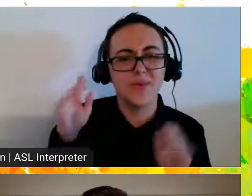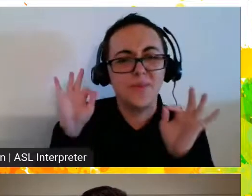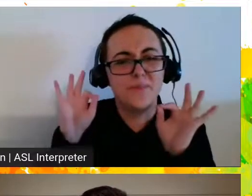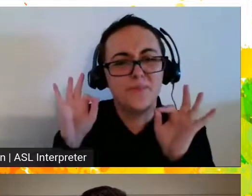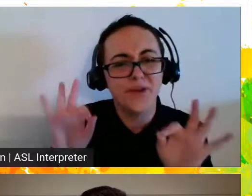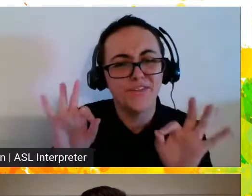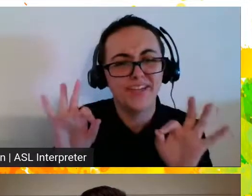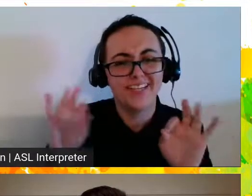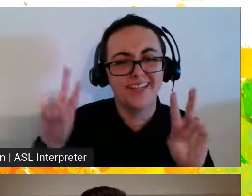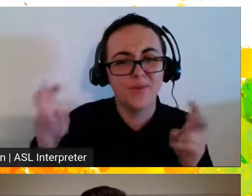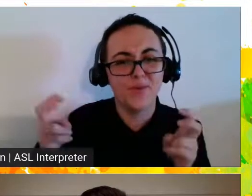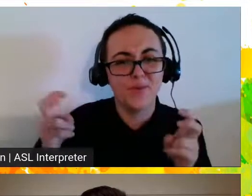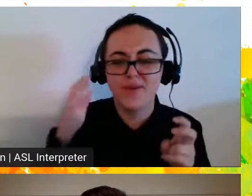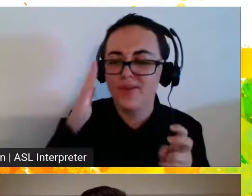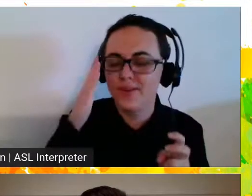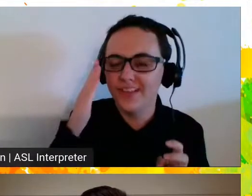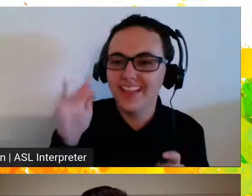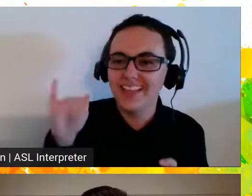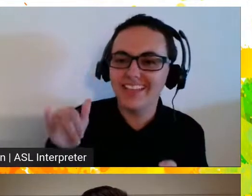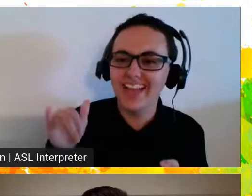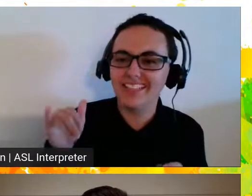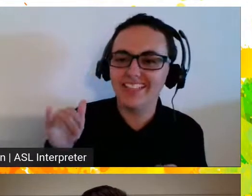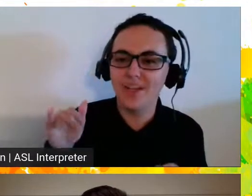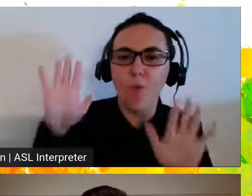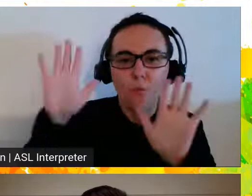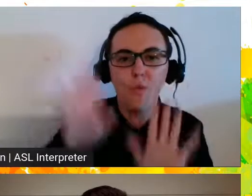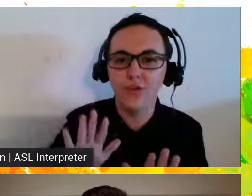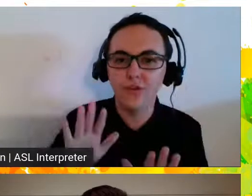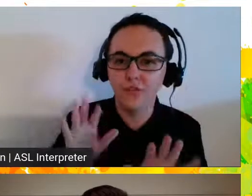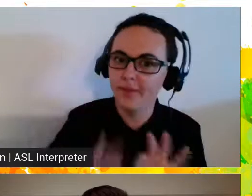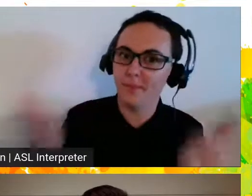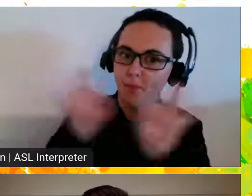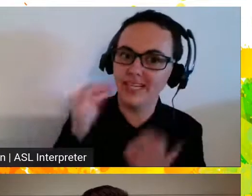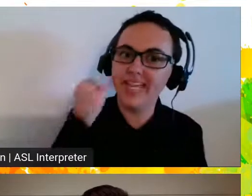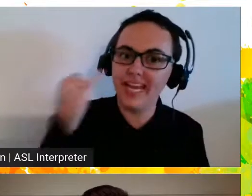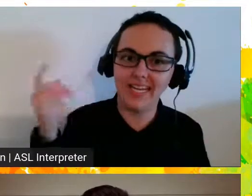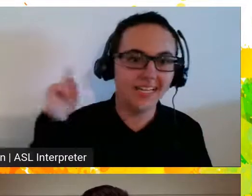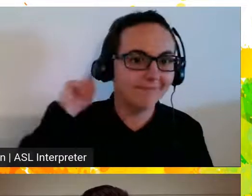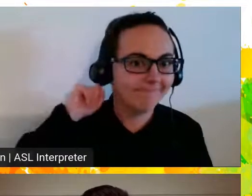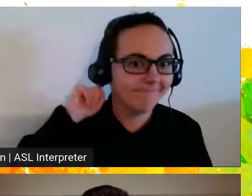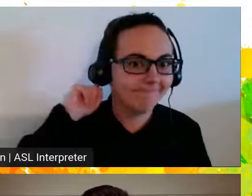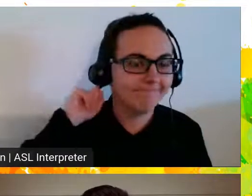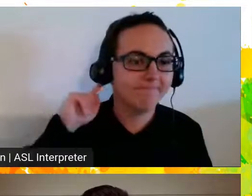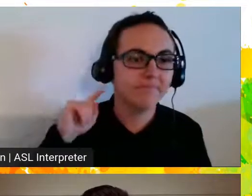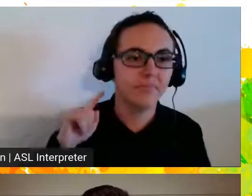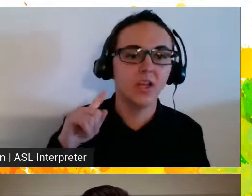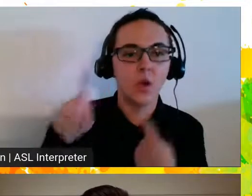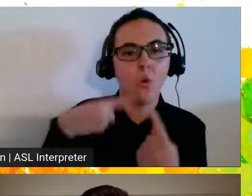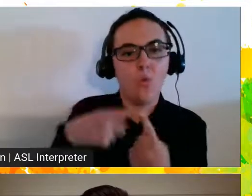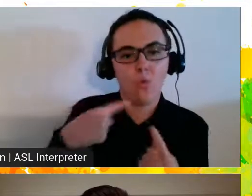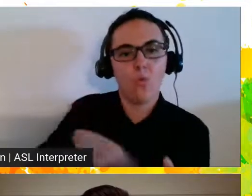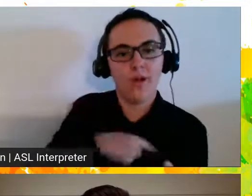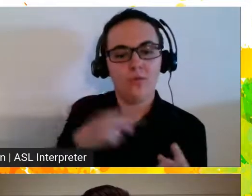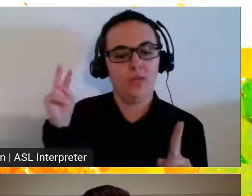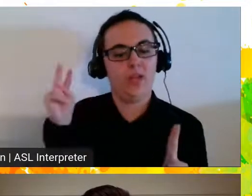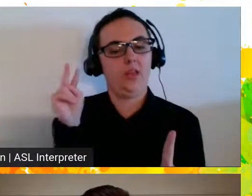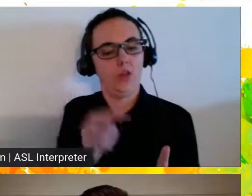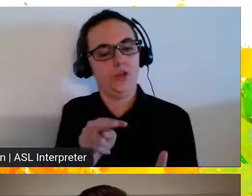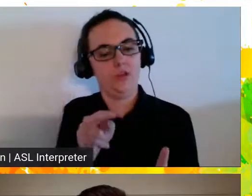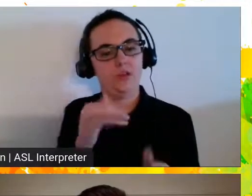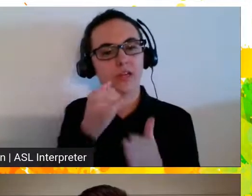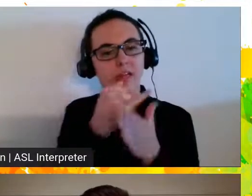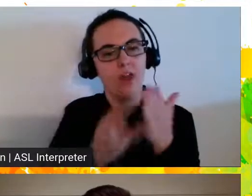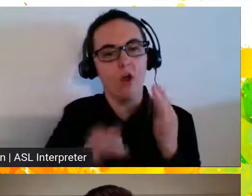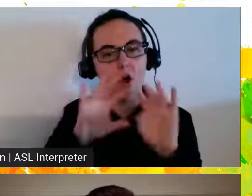wonderful thing to keep in mind when we look at the art world in particular and the